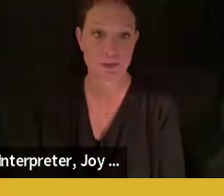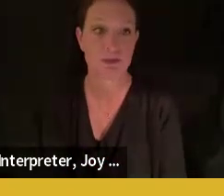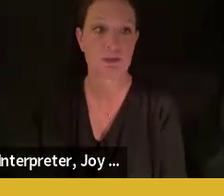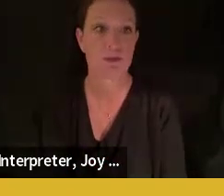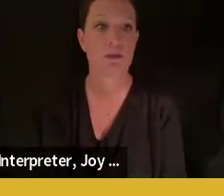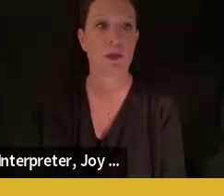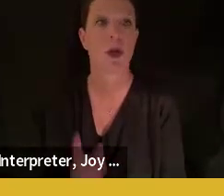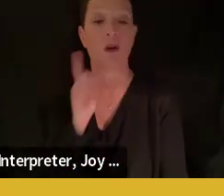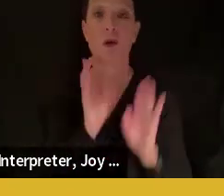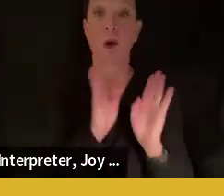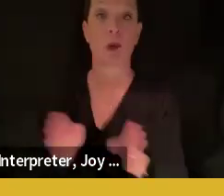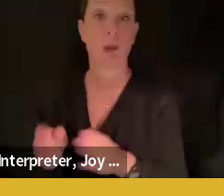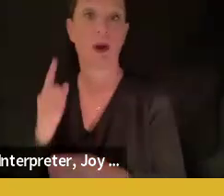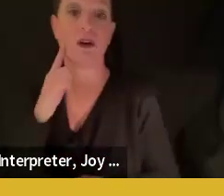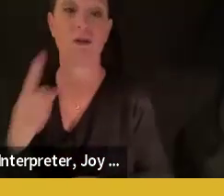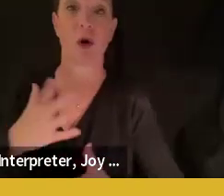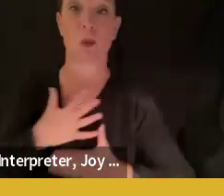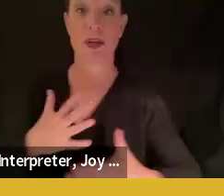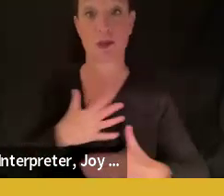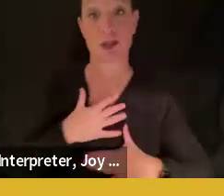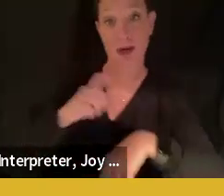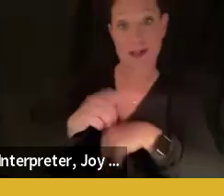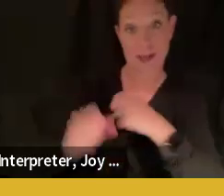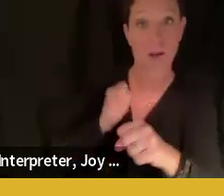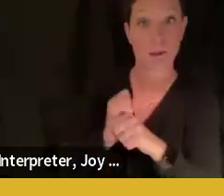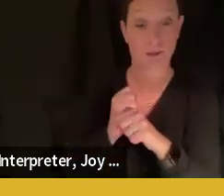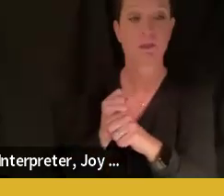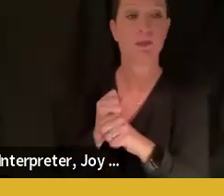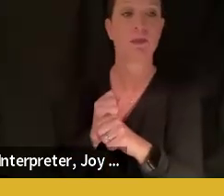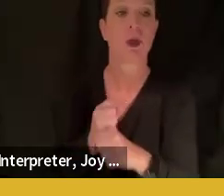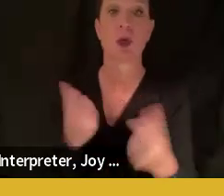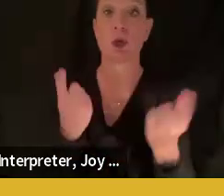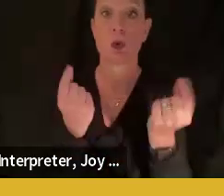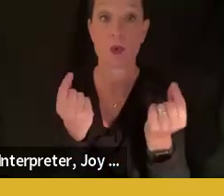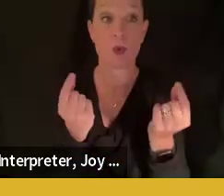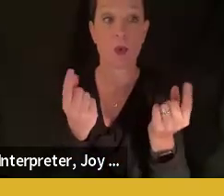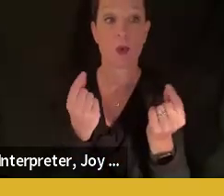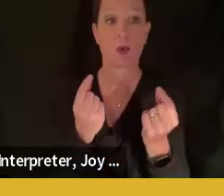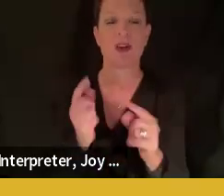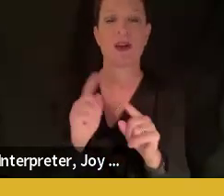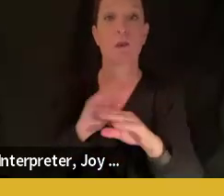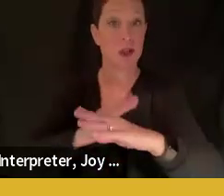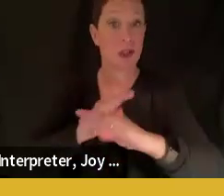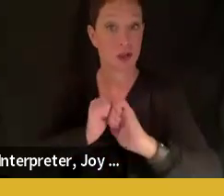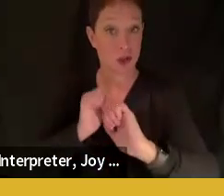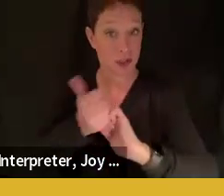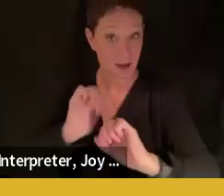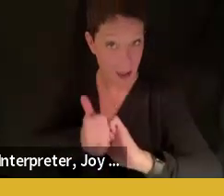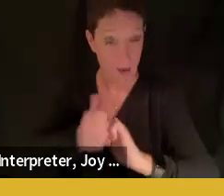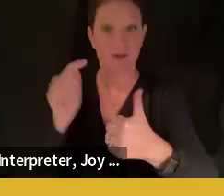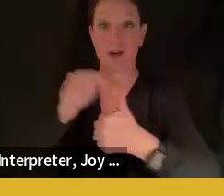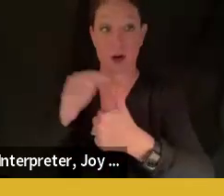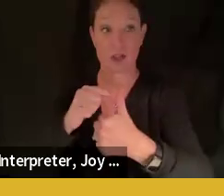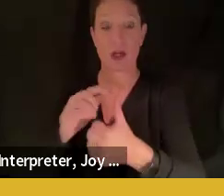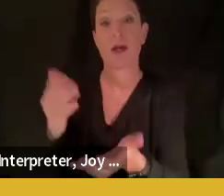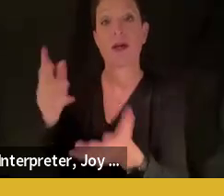In order to prepare for the respiratory virus season, you can take several steps. First, you want